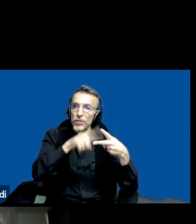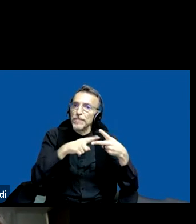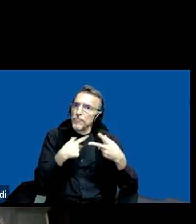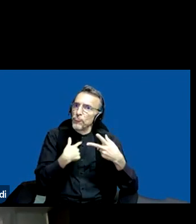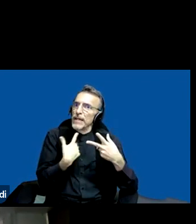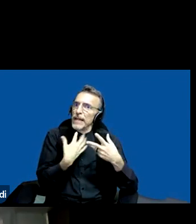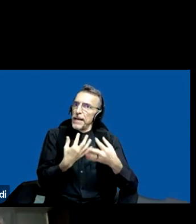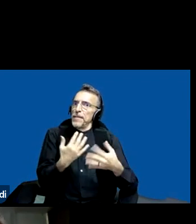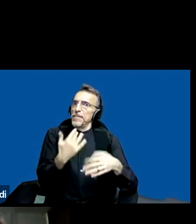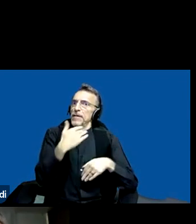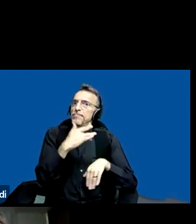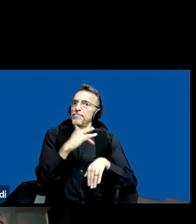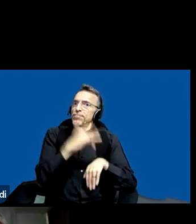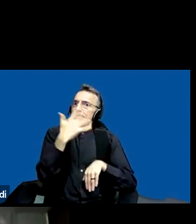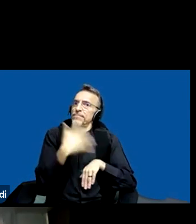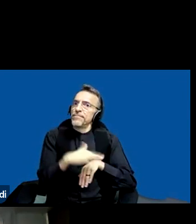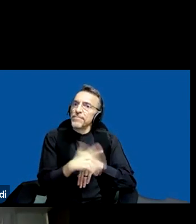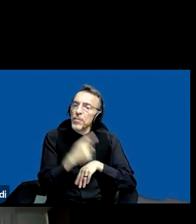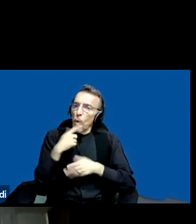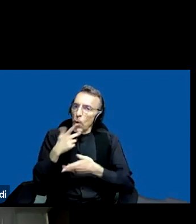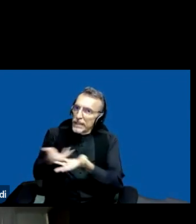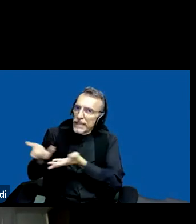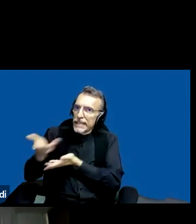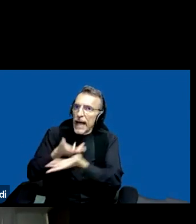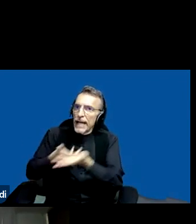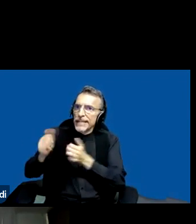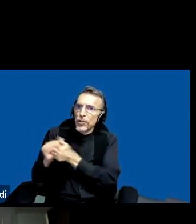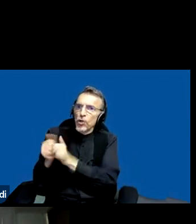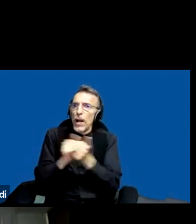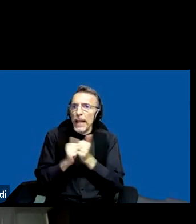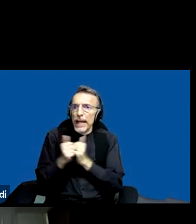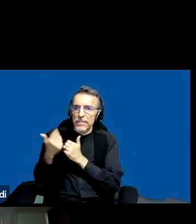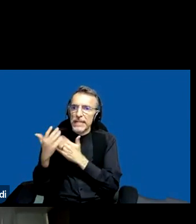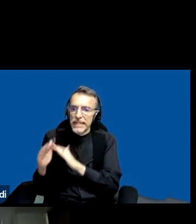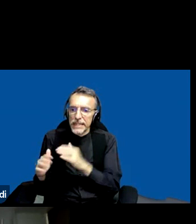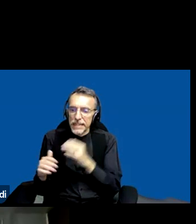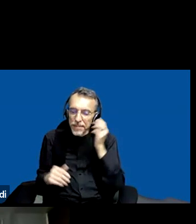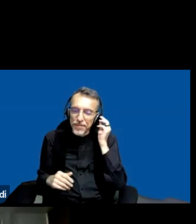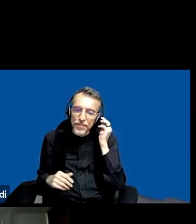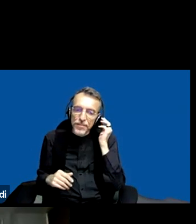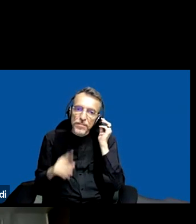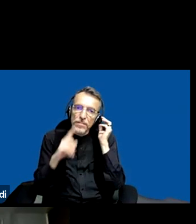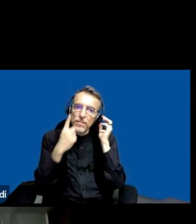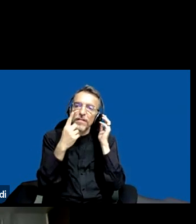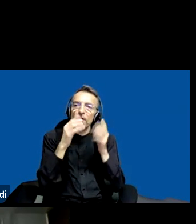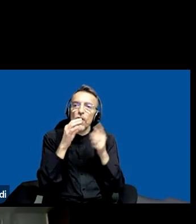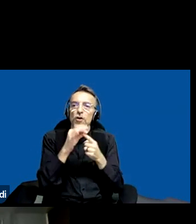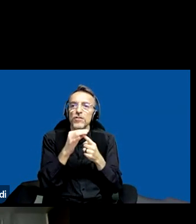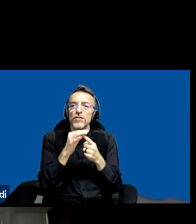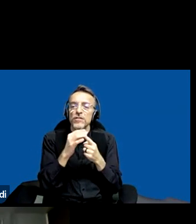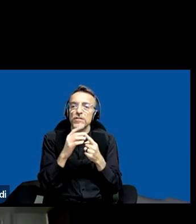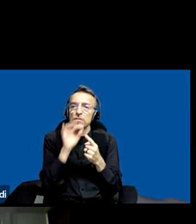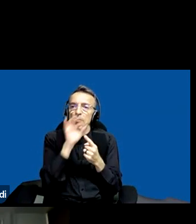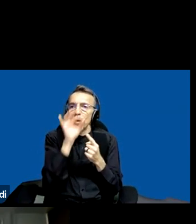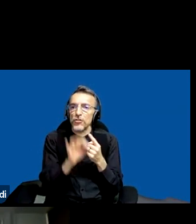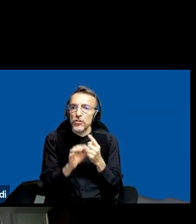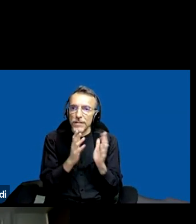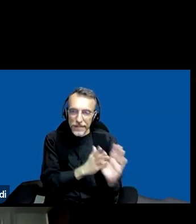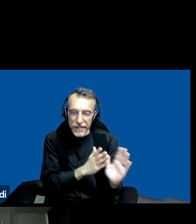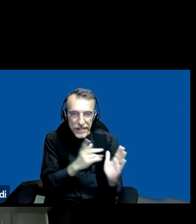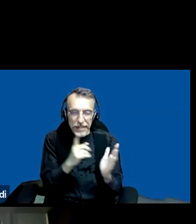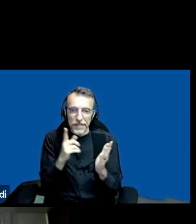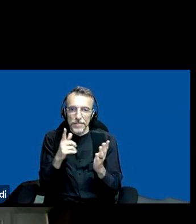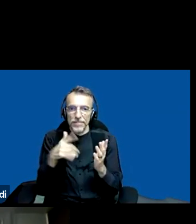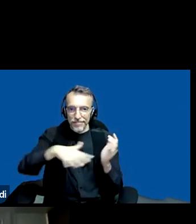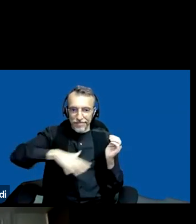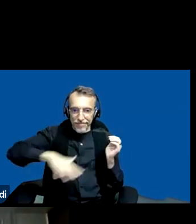been thinking about and discussing with colleagues directly. The first, I think, given the context